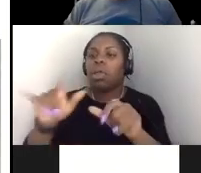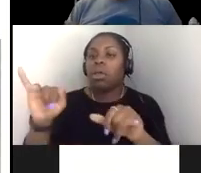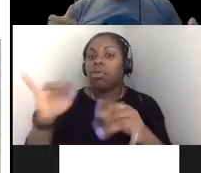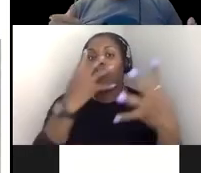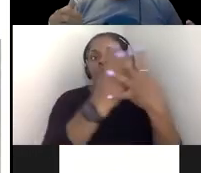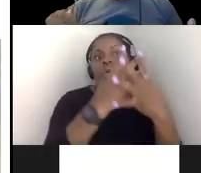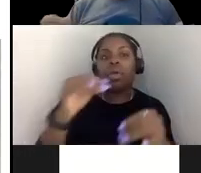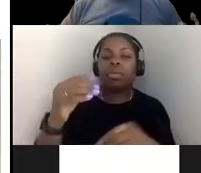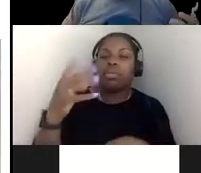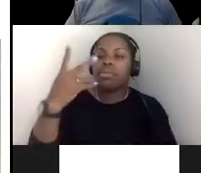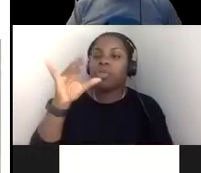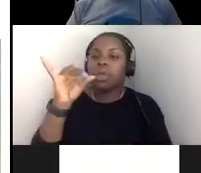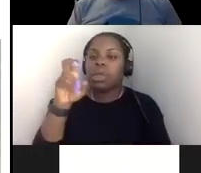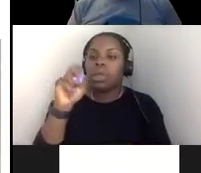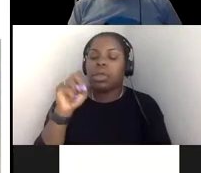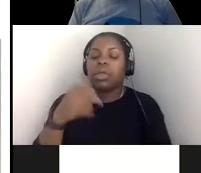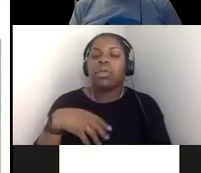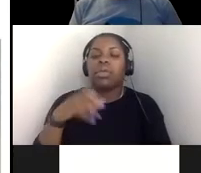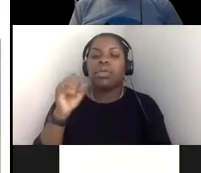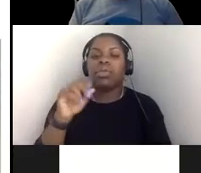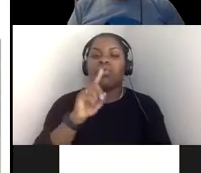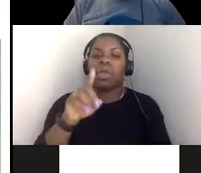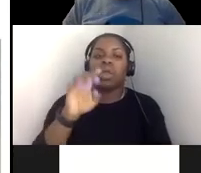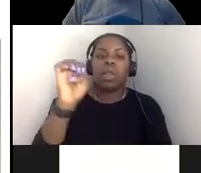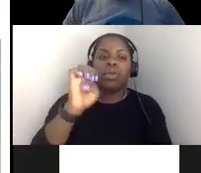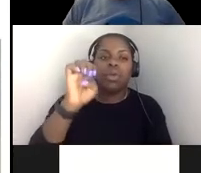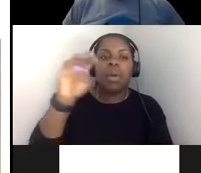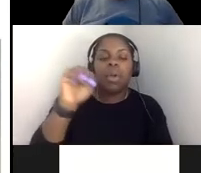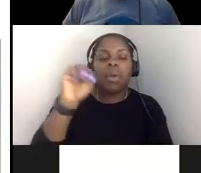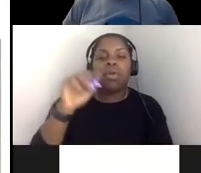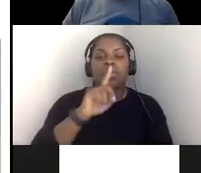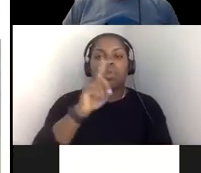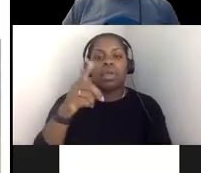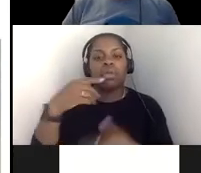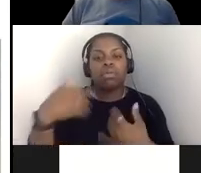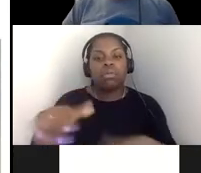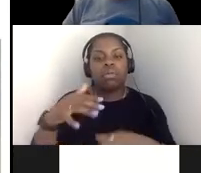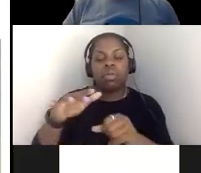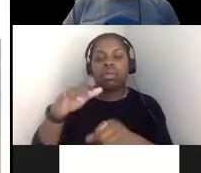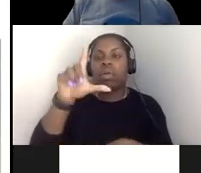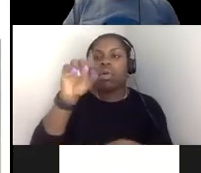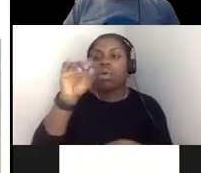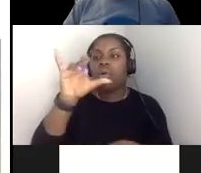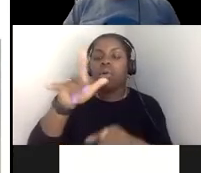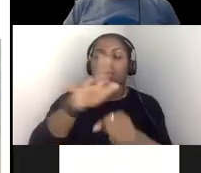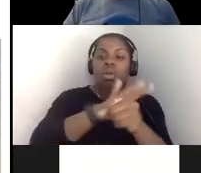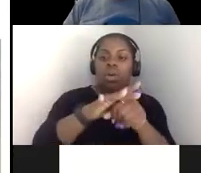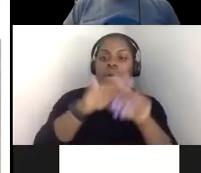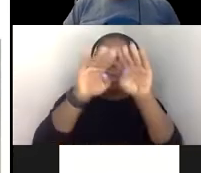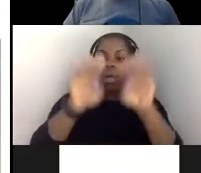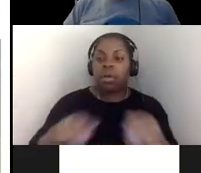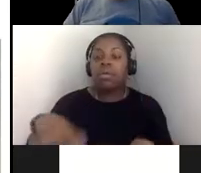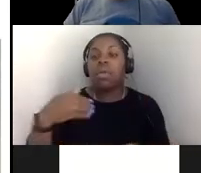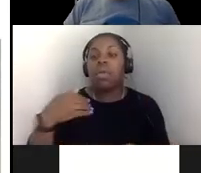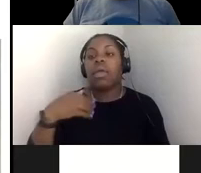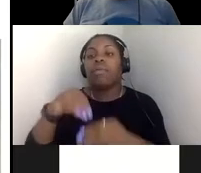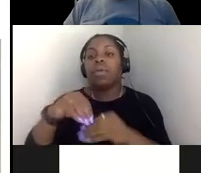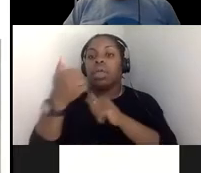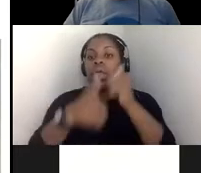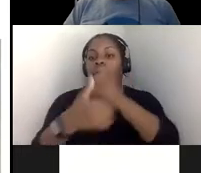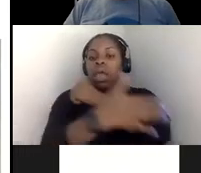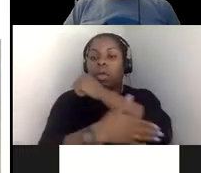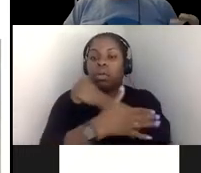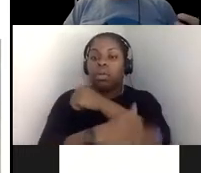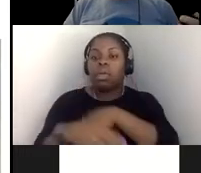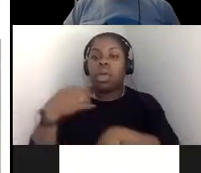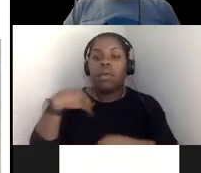prisons. And electronic monitoring is done, contracted at a local level. Each county that has an electronic monitoring